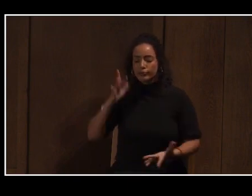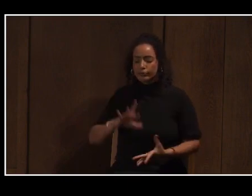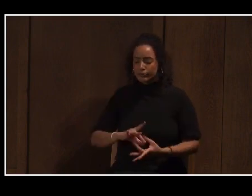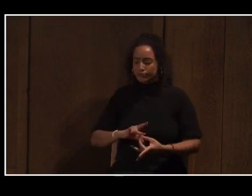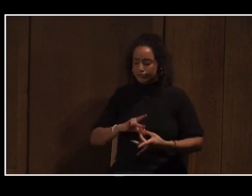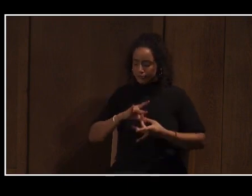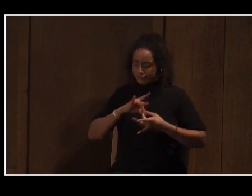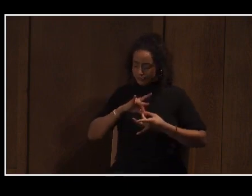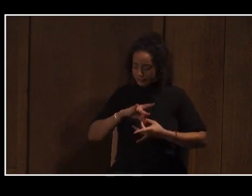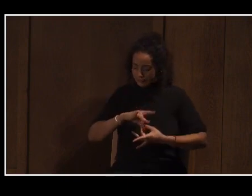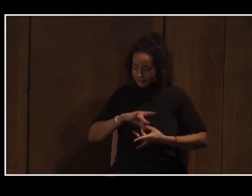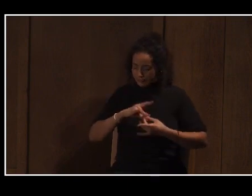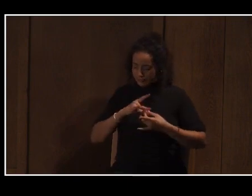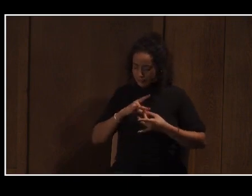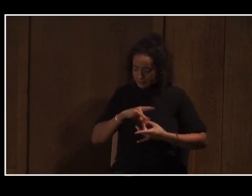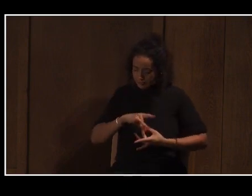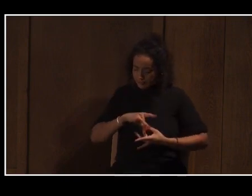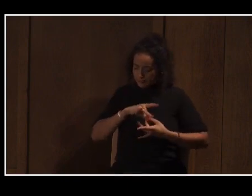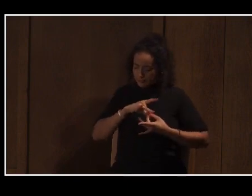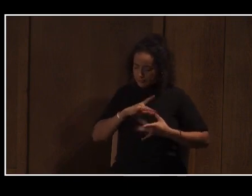got at our backs.